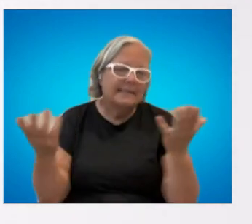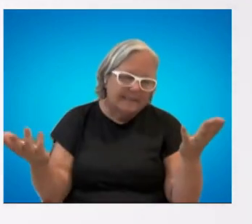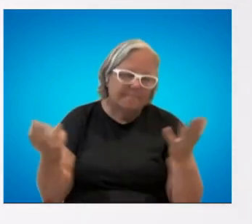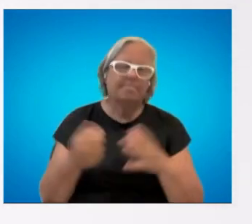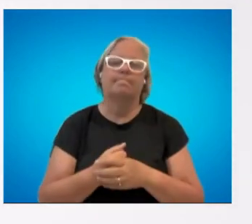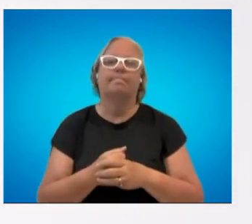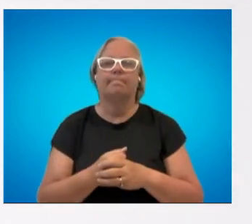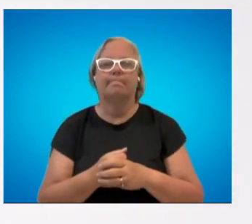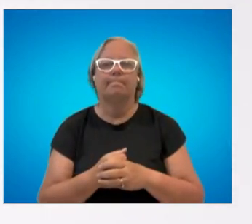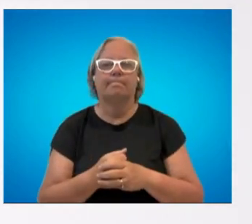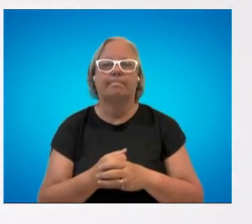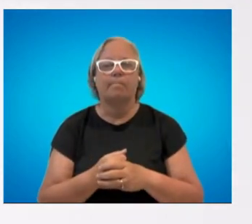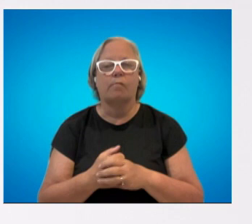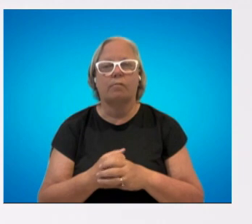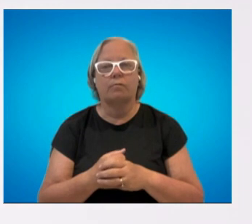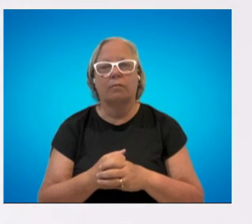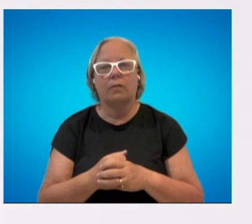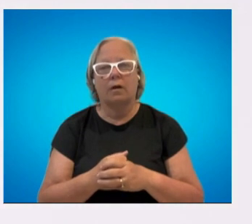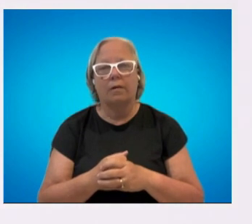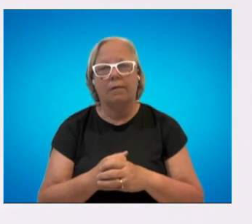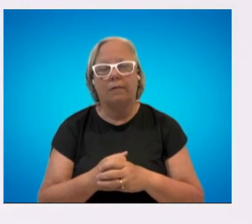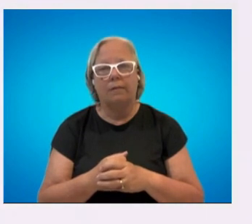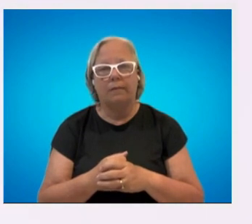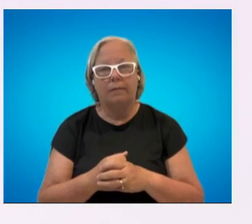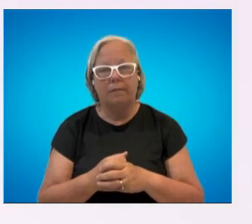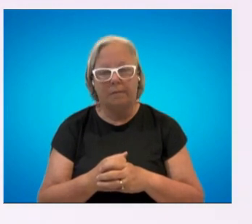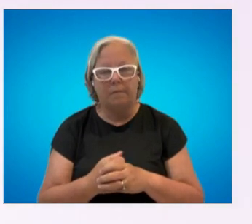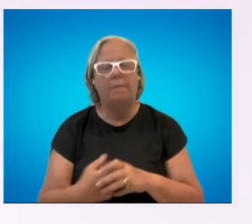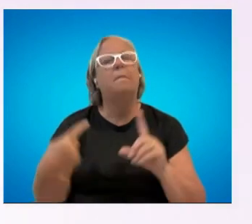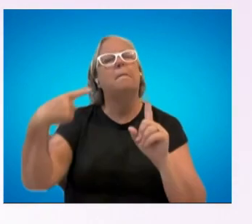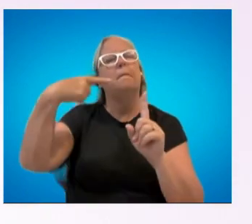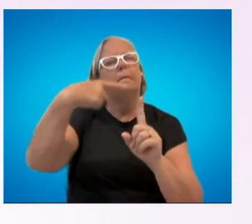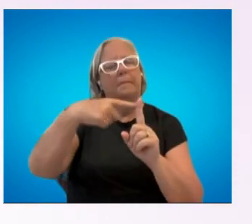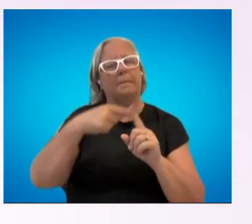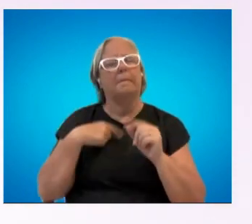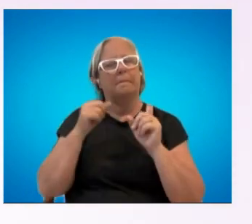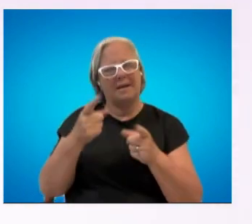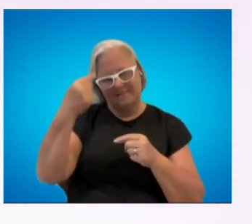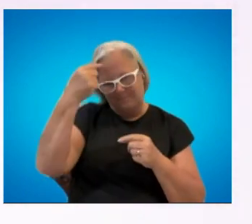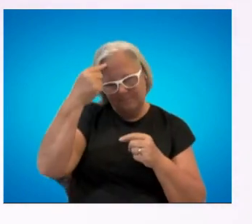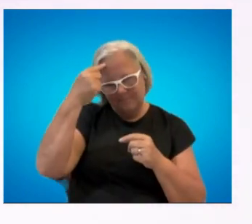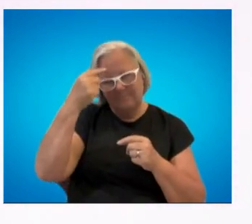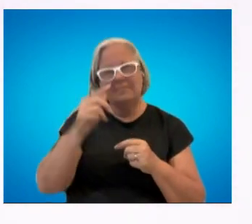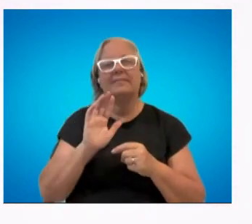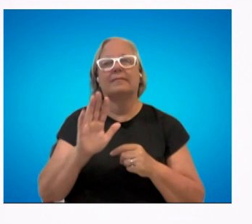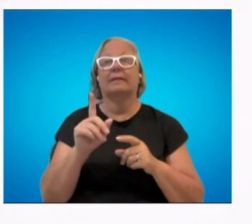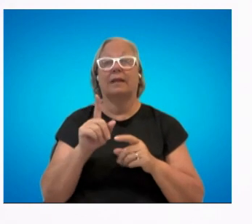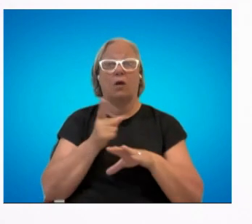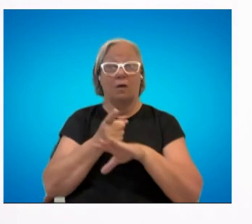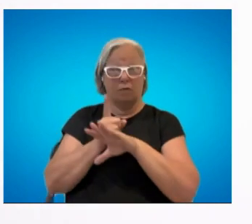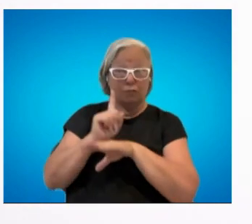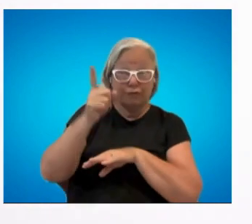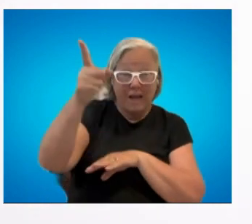And here we also need to look at a little bit at the urban-rural divide. Carers residing